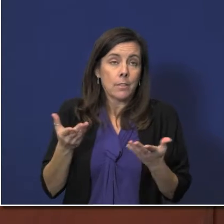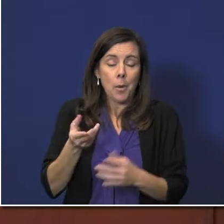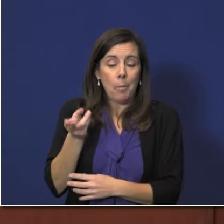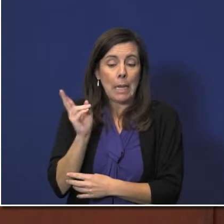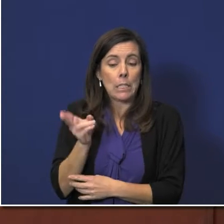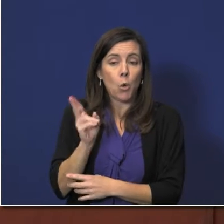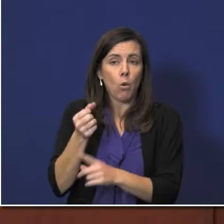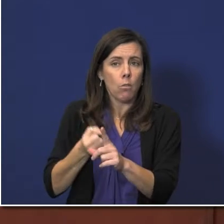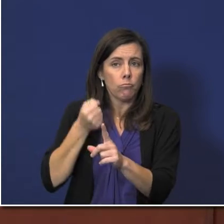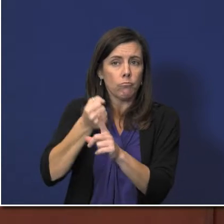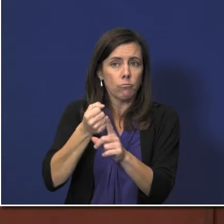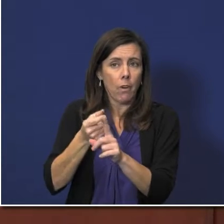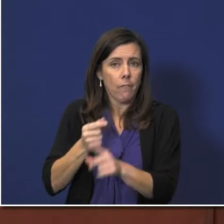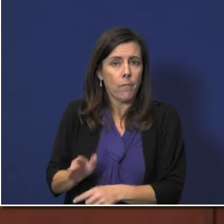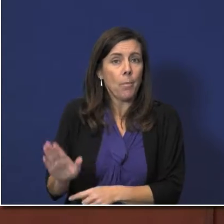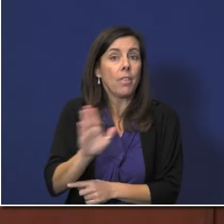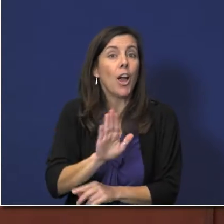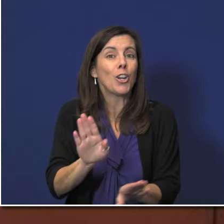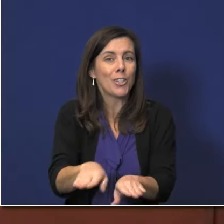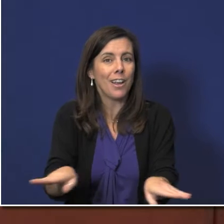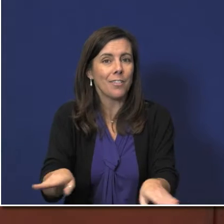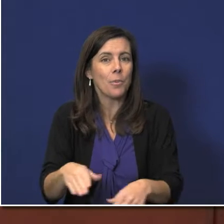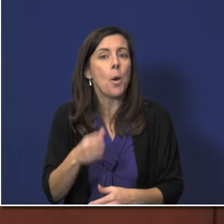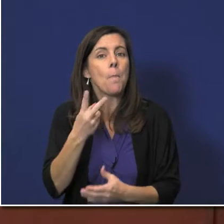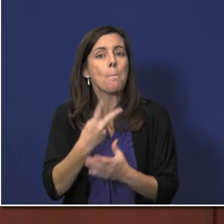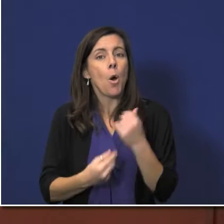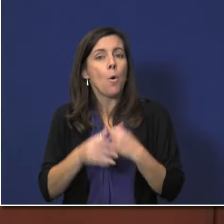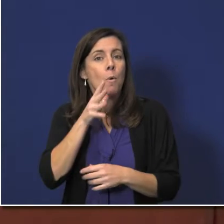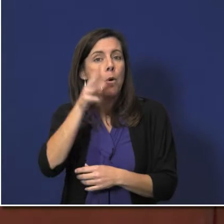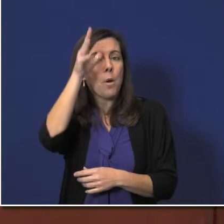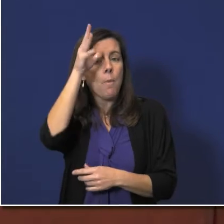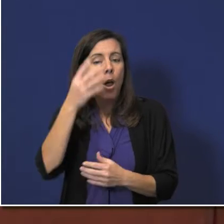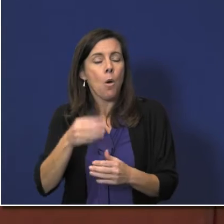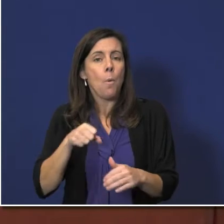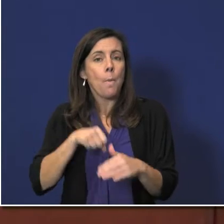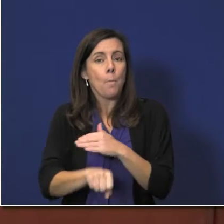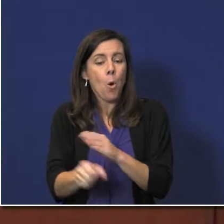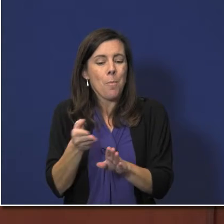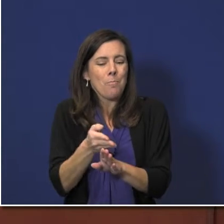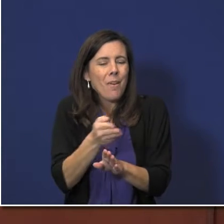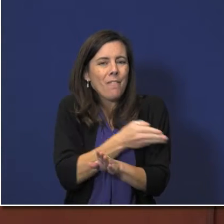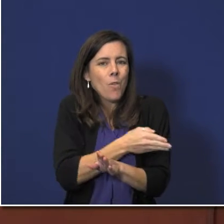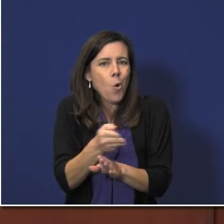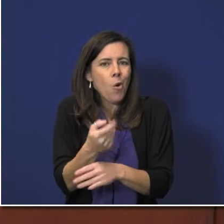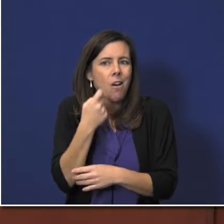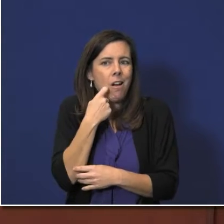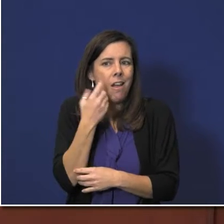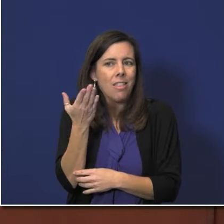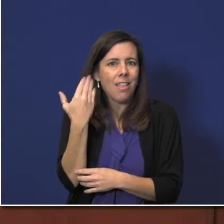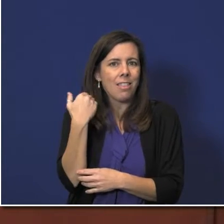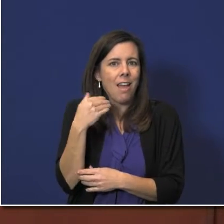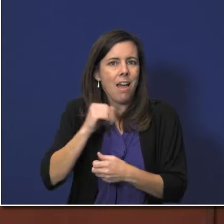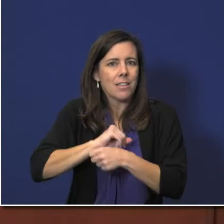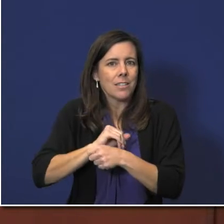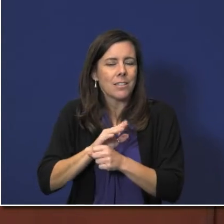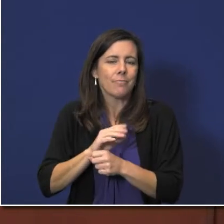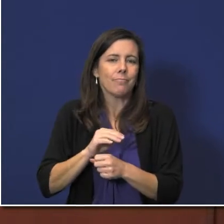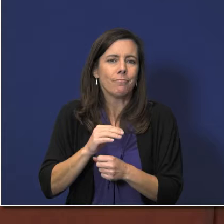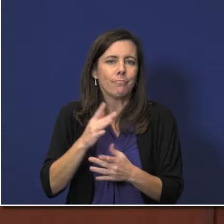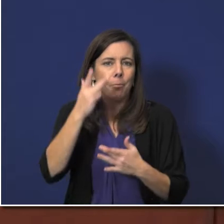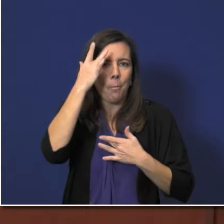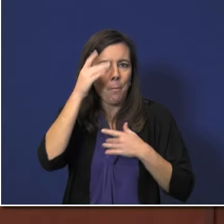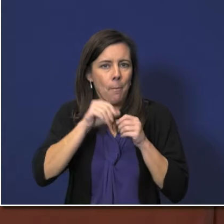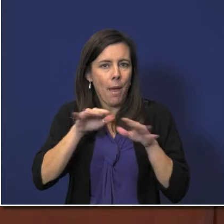their childhood. Both of my parents were born before the last pandemic and grew up with those